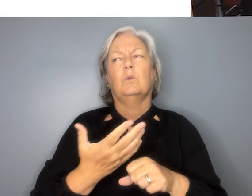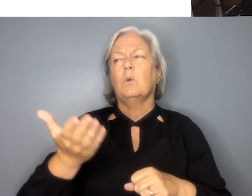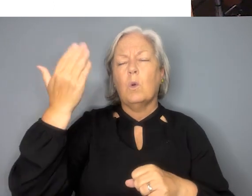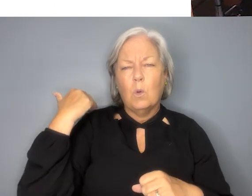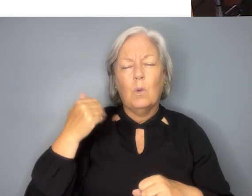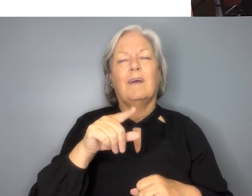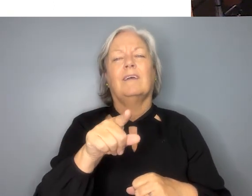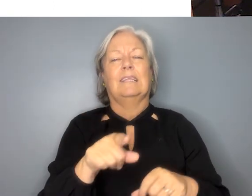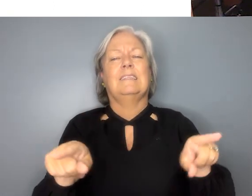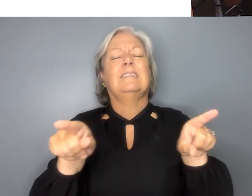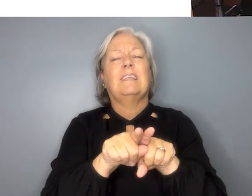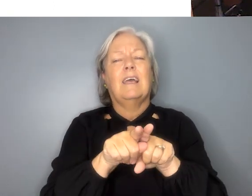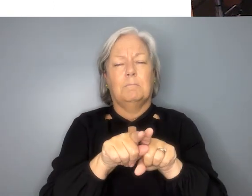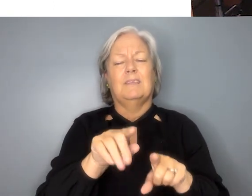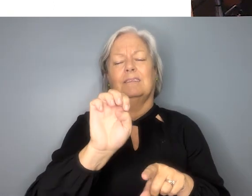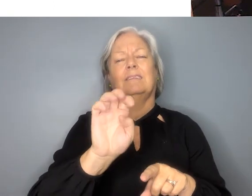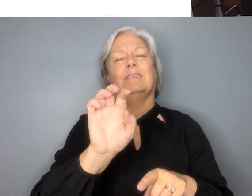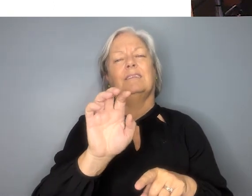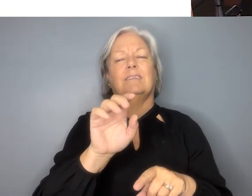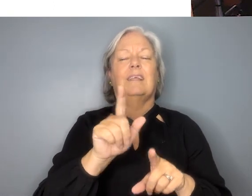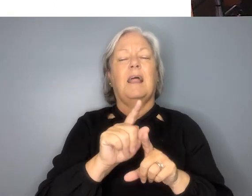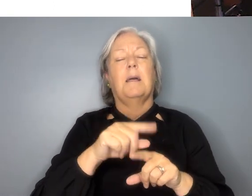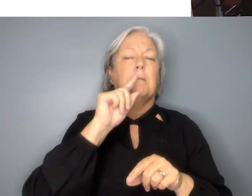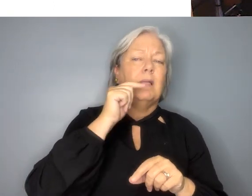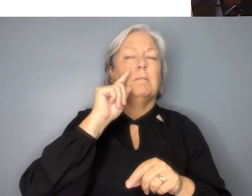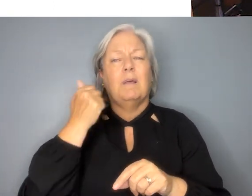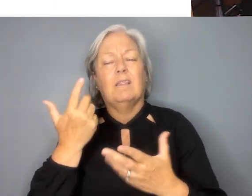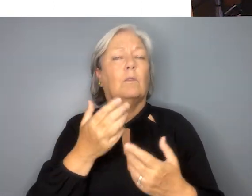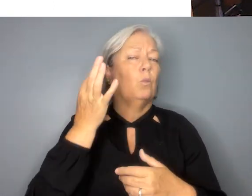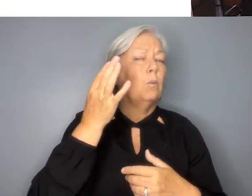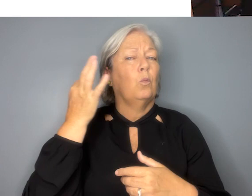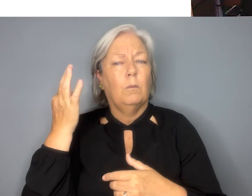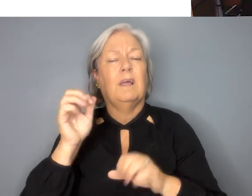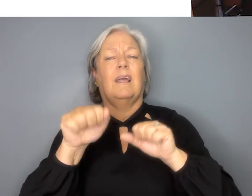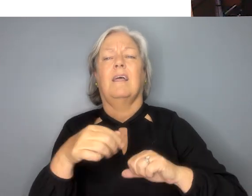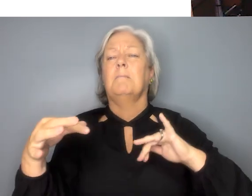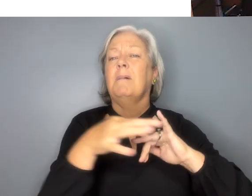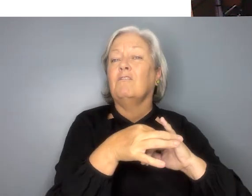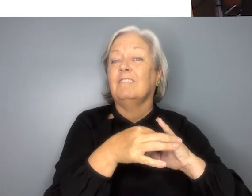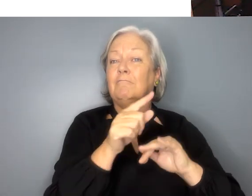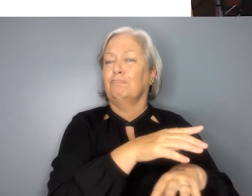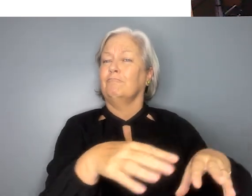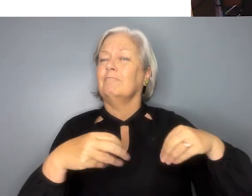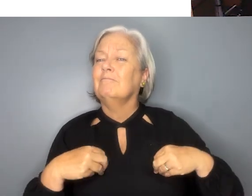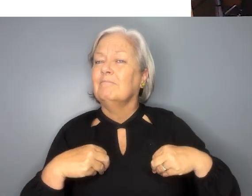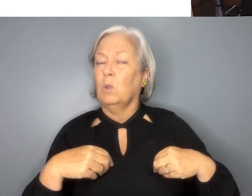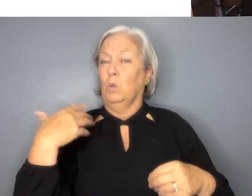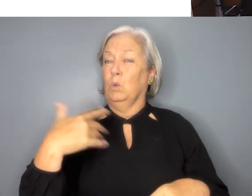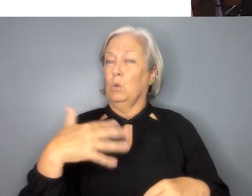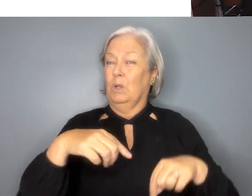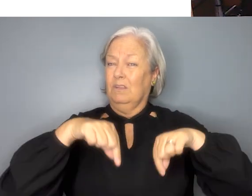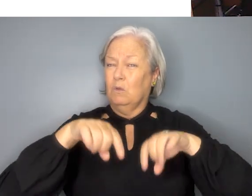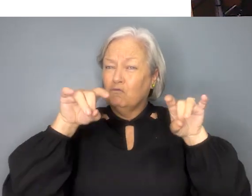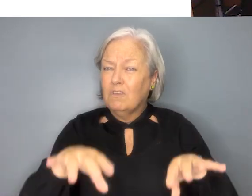ago now, the same-sex marriage debate, which made it legal for same-sex marriage to happen in this country, had a huge impact